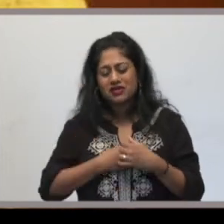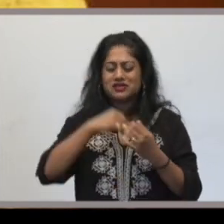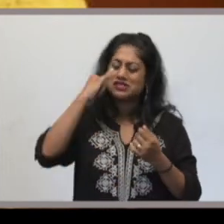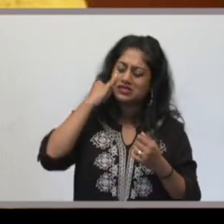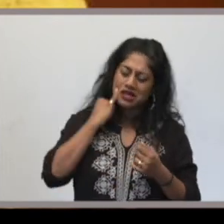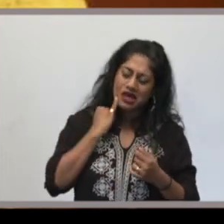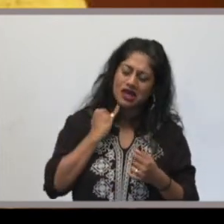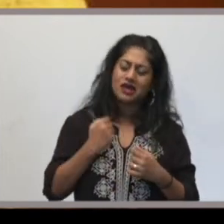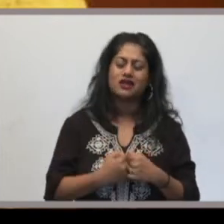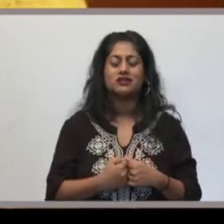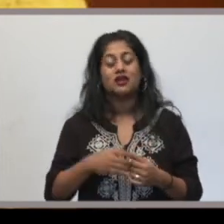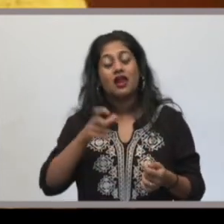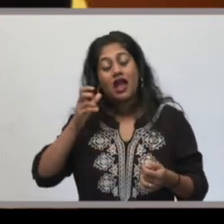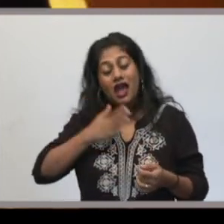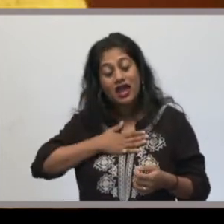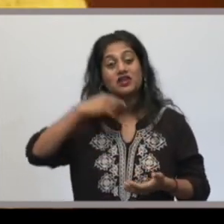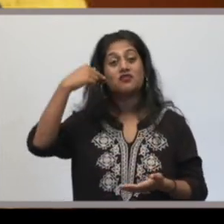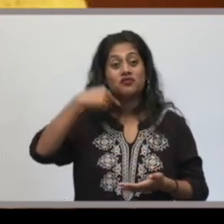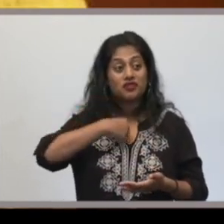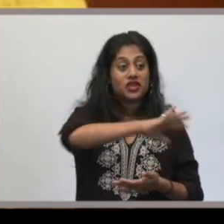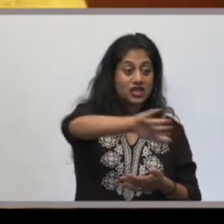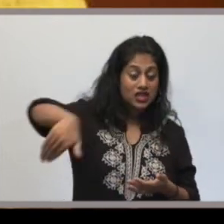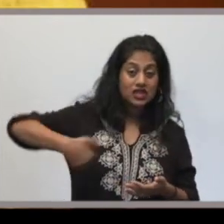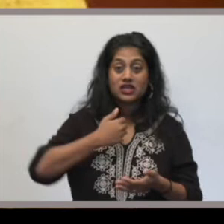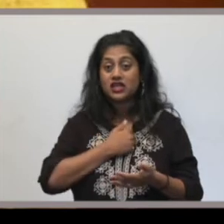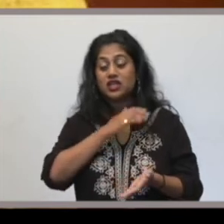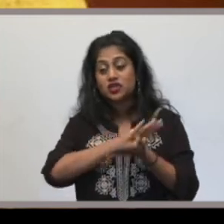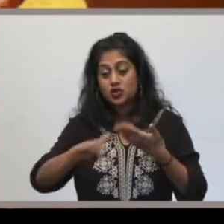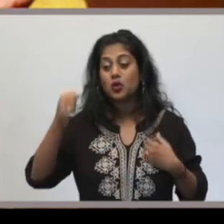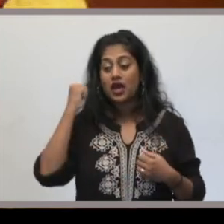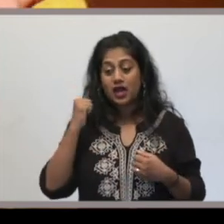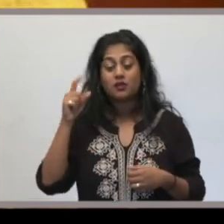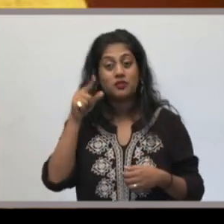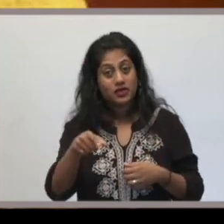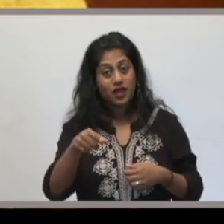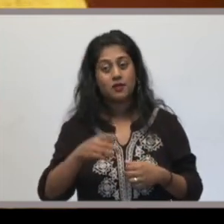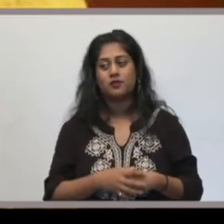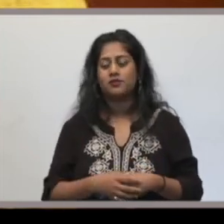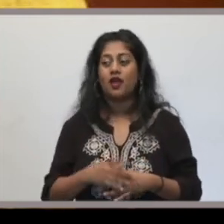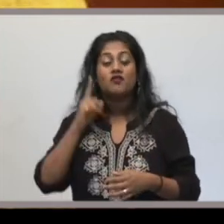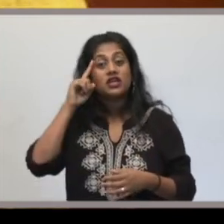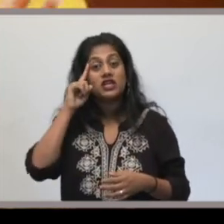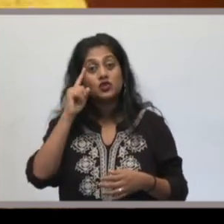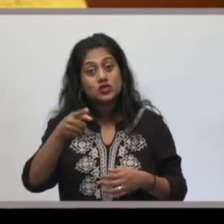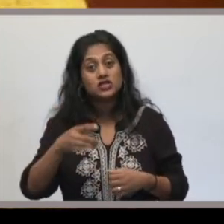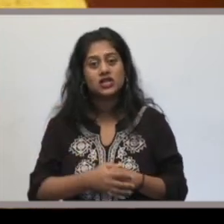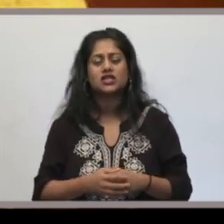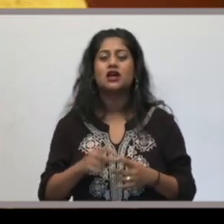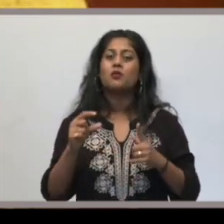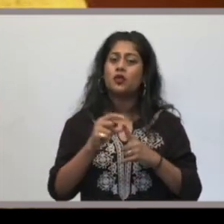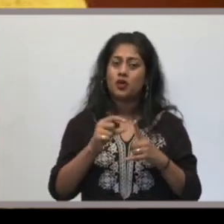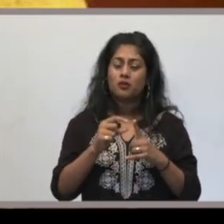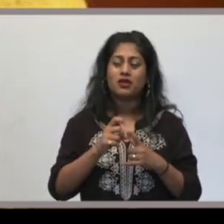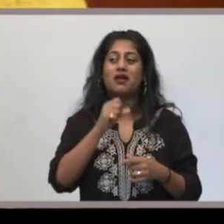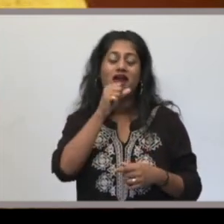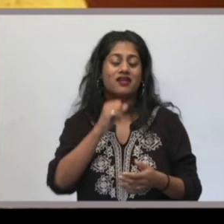comfort. They need your help. You know, stop looking only your way and start looking at them. Because God put you so you